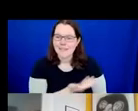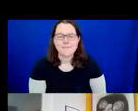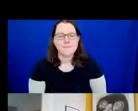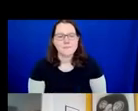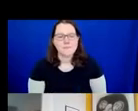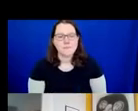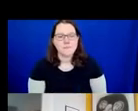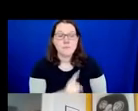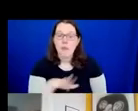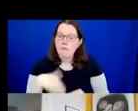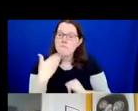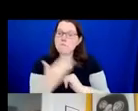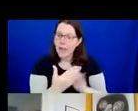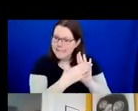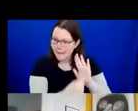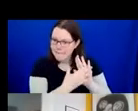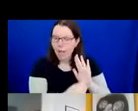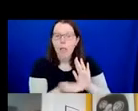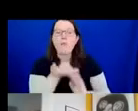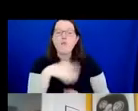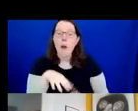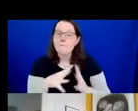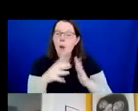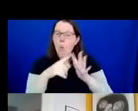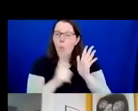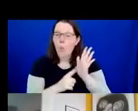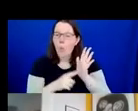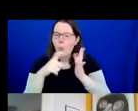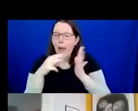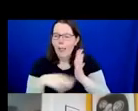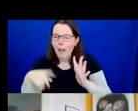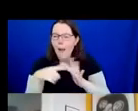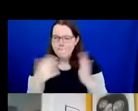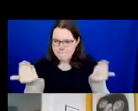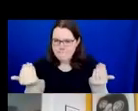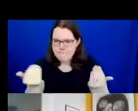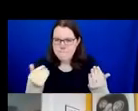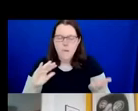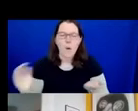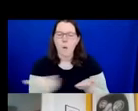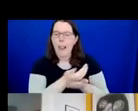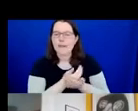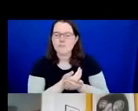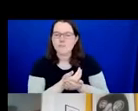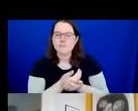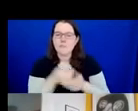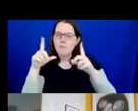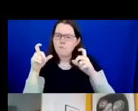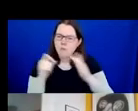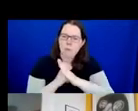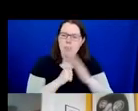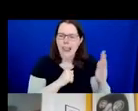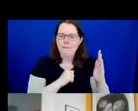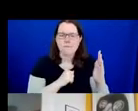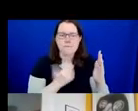final example comes from the Welcome Collection. The image on the left shows